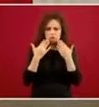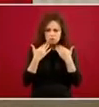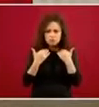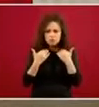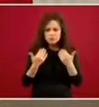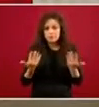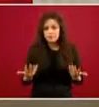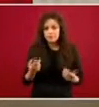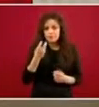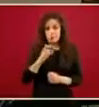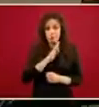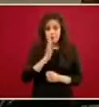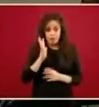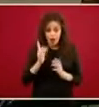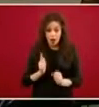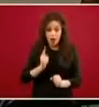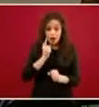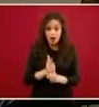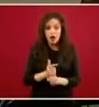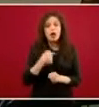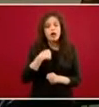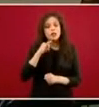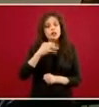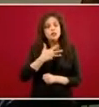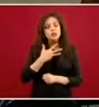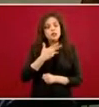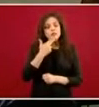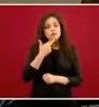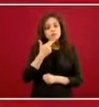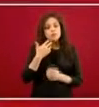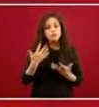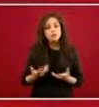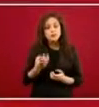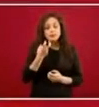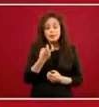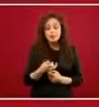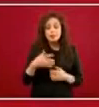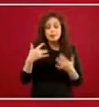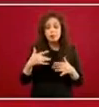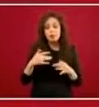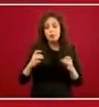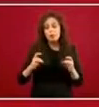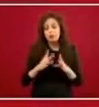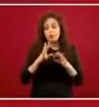they have diabetes. Maybe they already have diabetes.